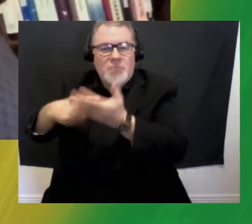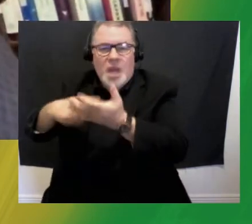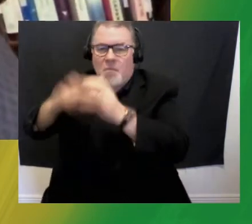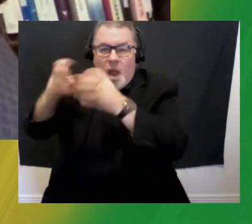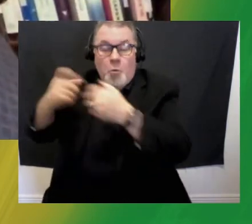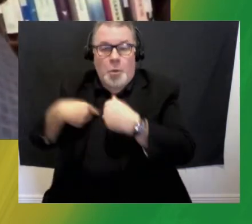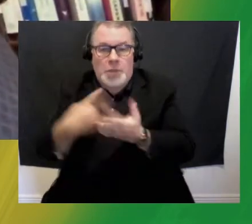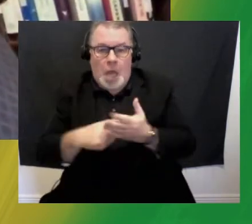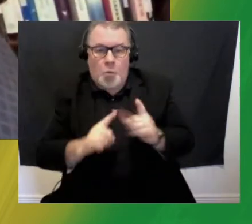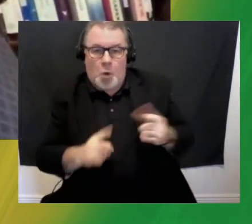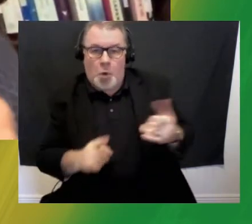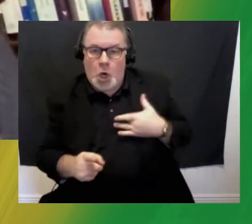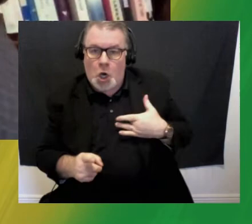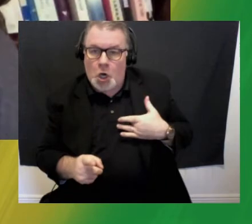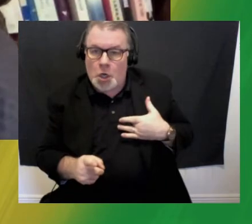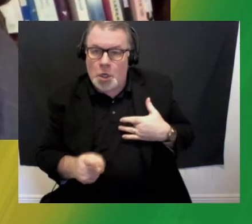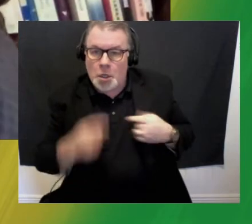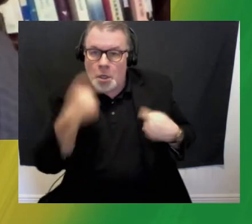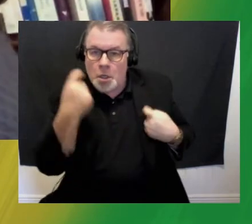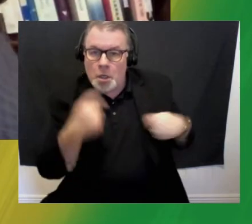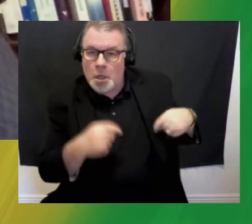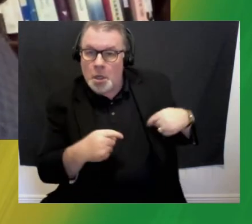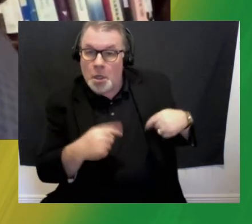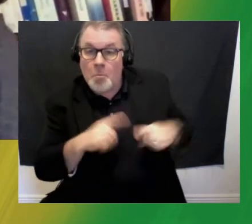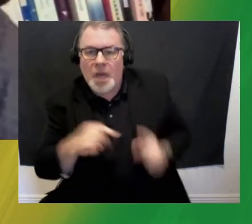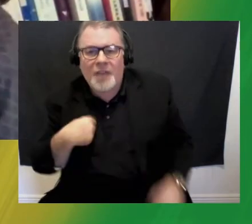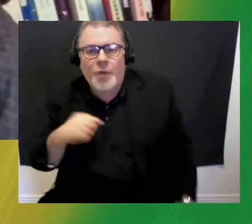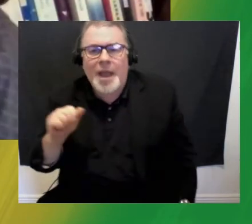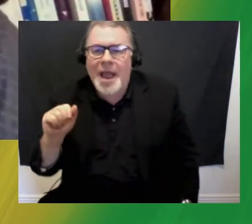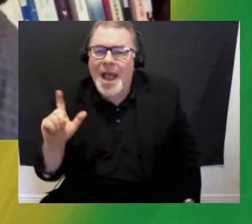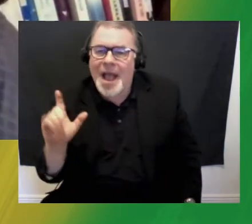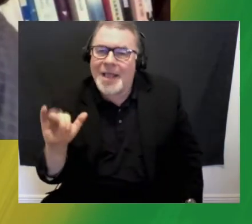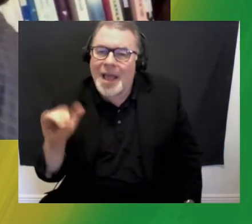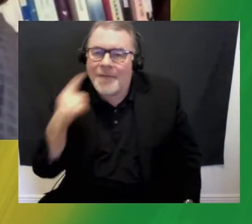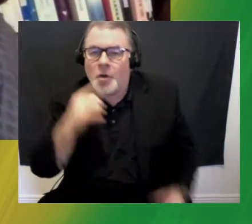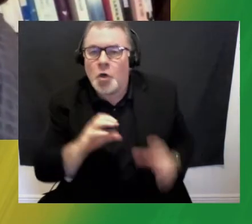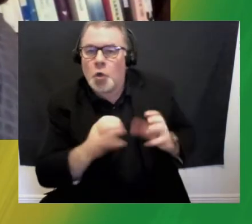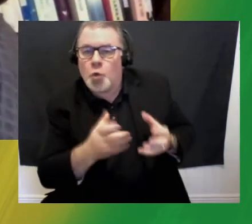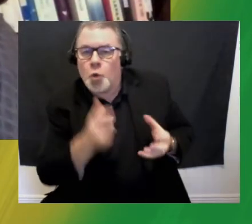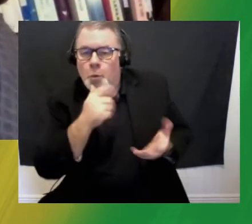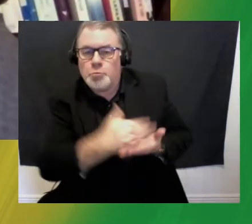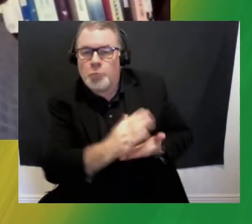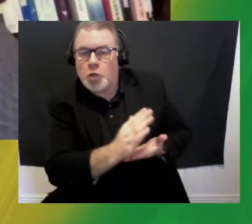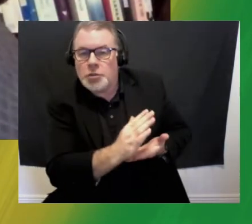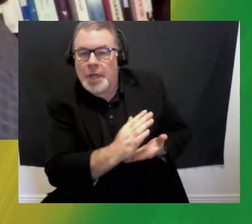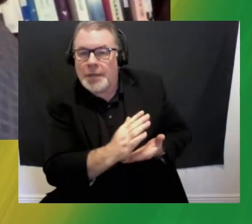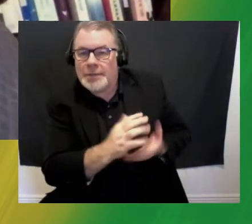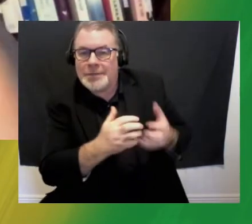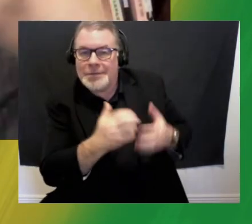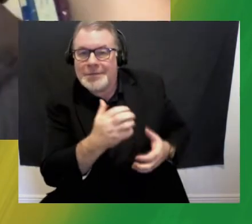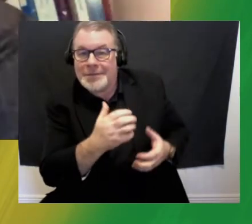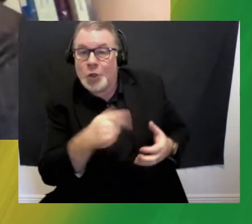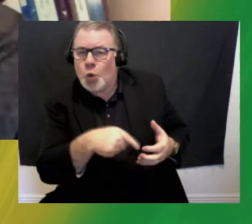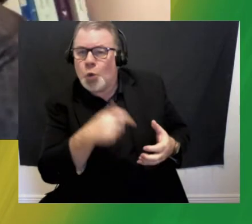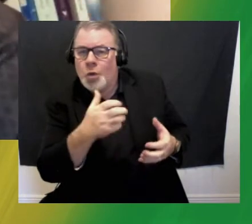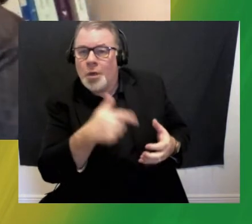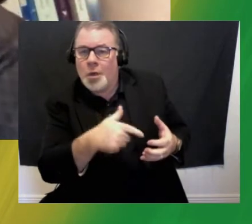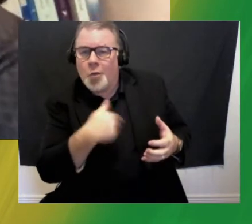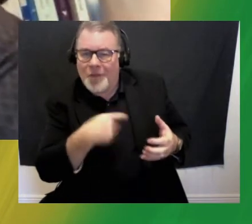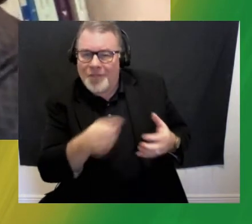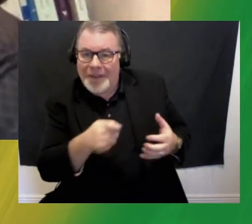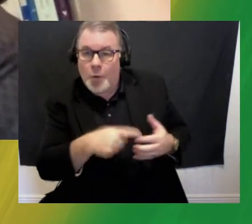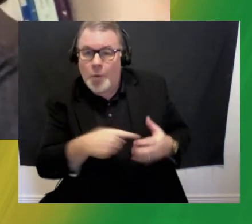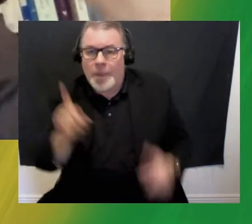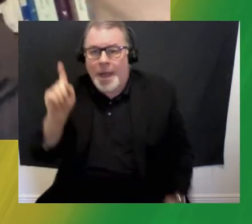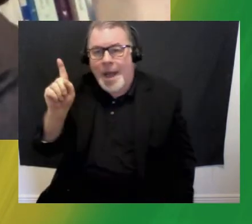hurt, right? But if we're going to be allies to a group that's marginalized and individuals who've been marginalized, we got to deal with the up